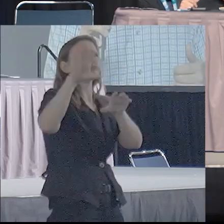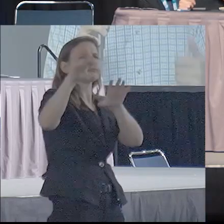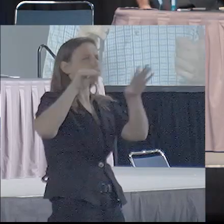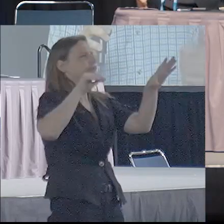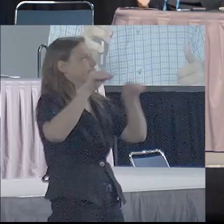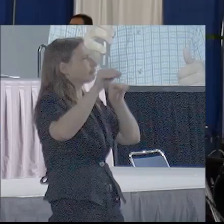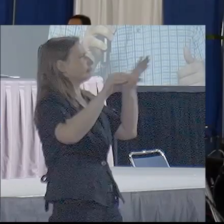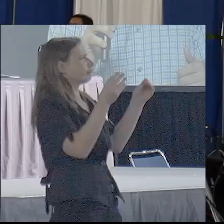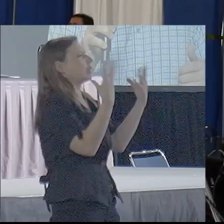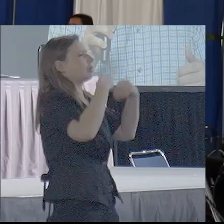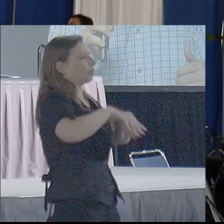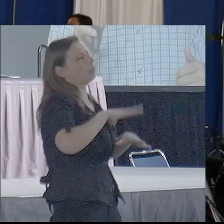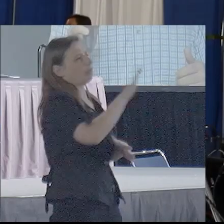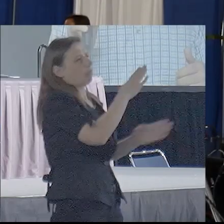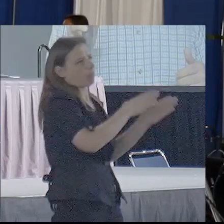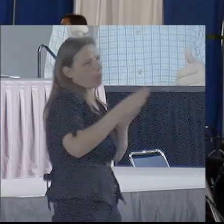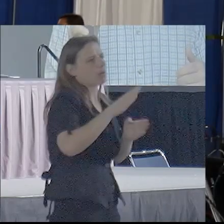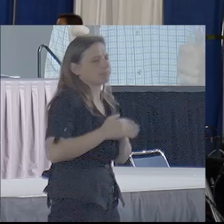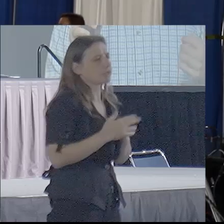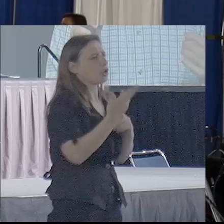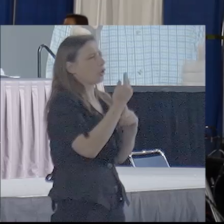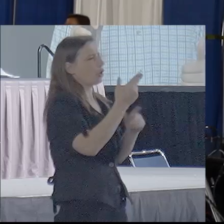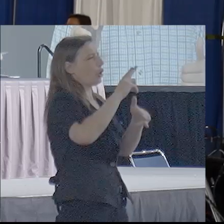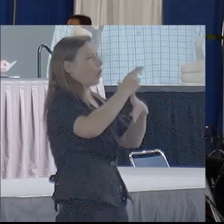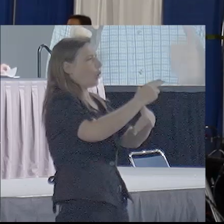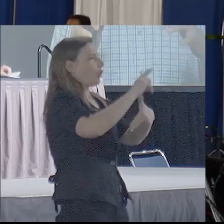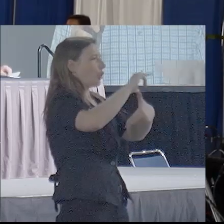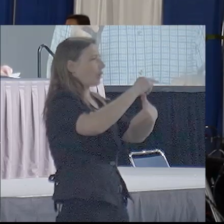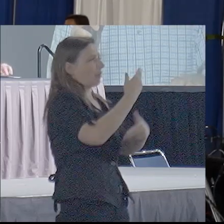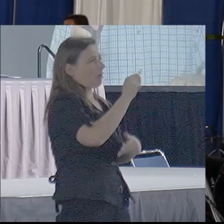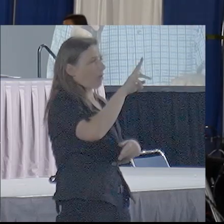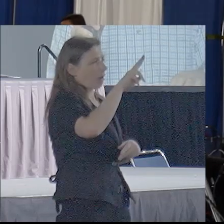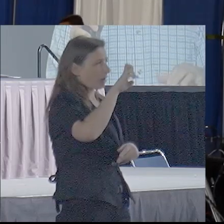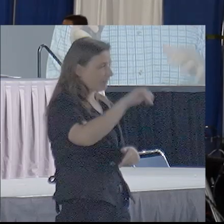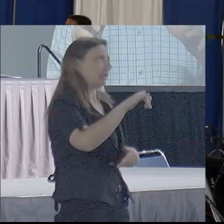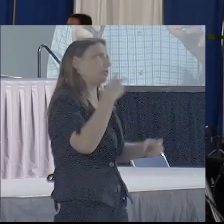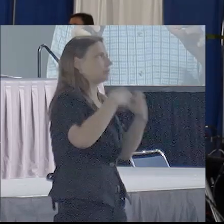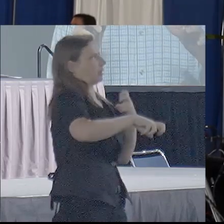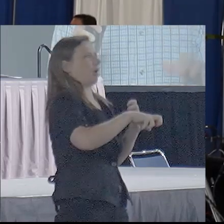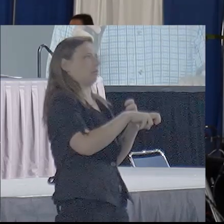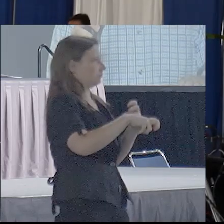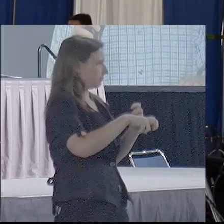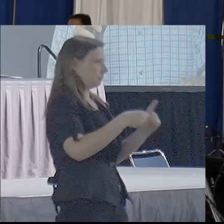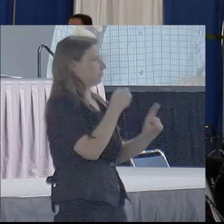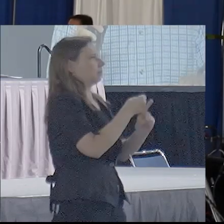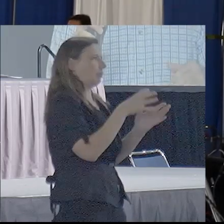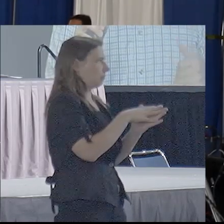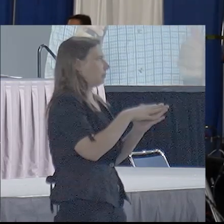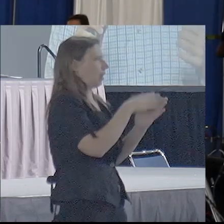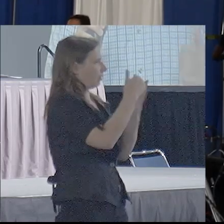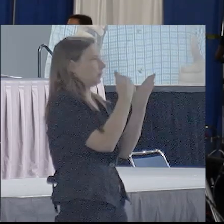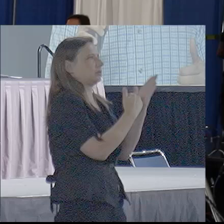in our planning. Hurricane Harvey was the next tough lesson for this community and also for the governor's office,